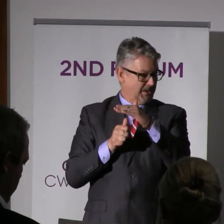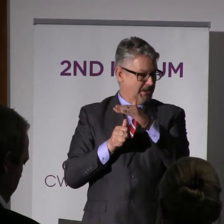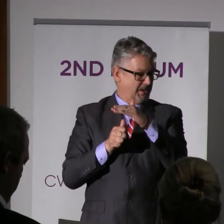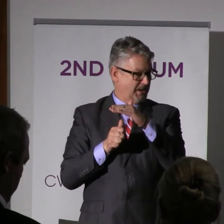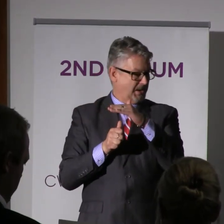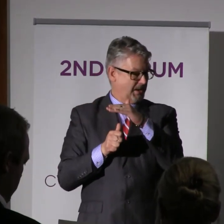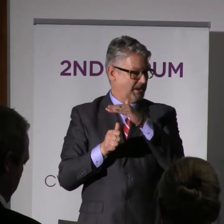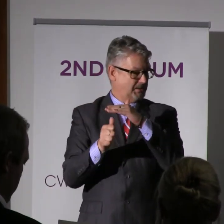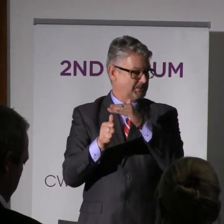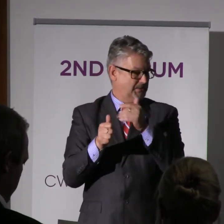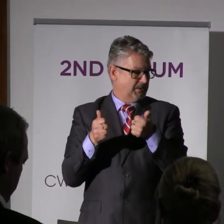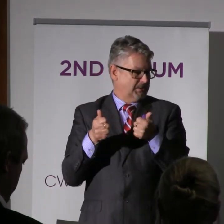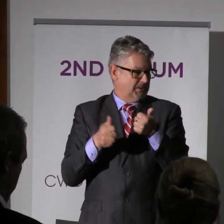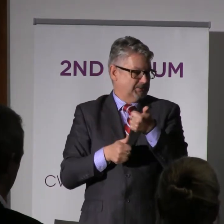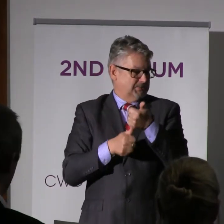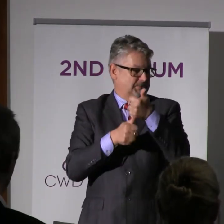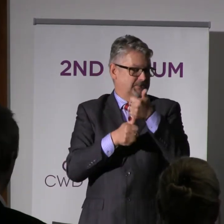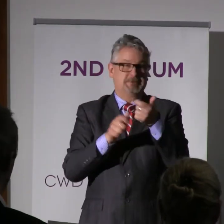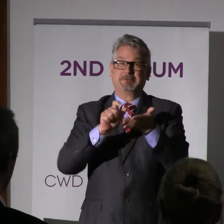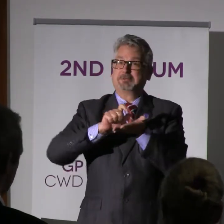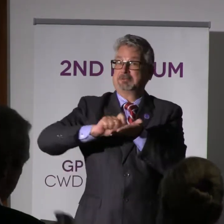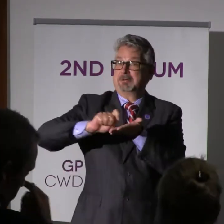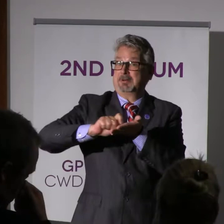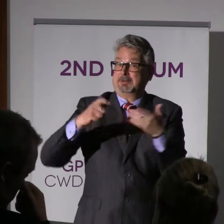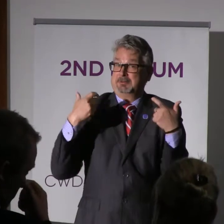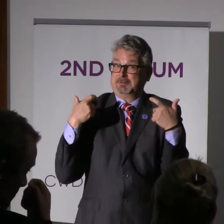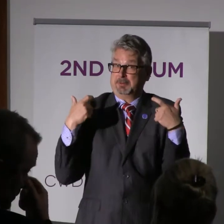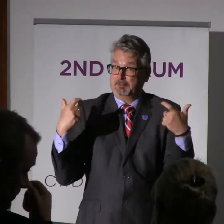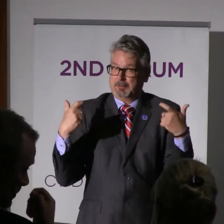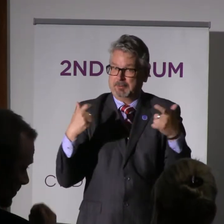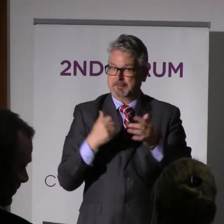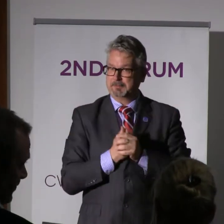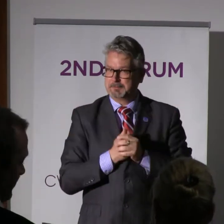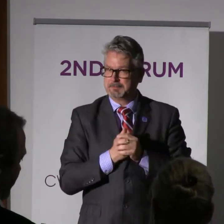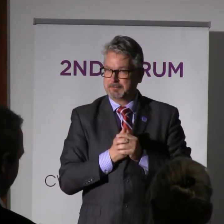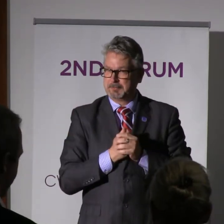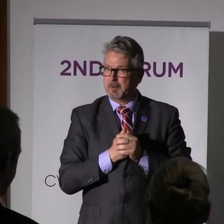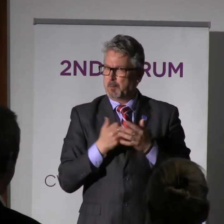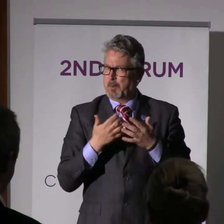DESA Assistant Secretary General.